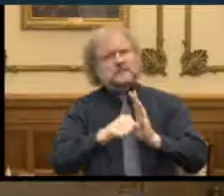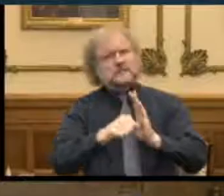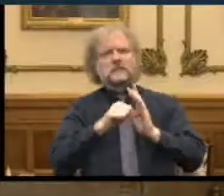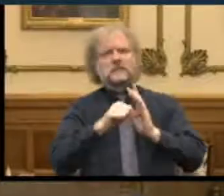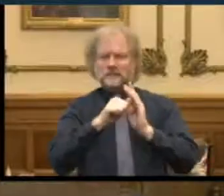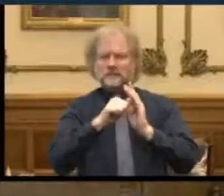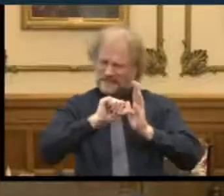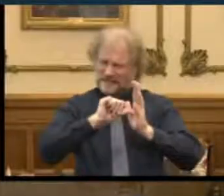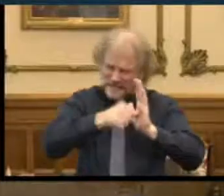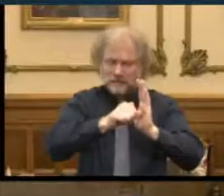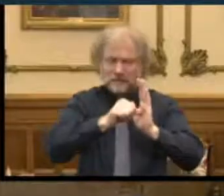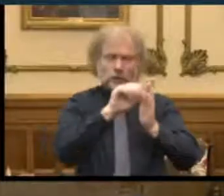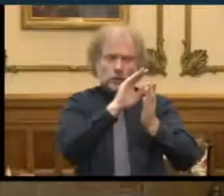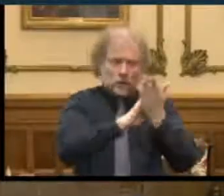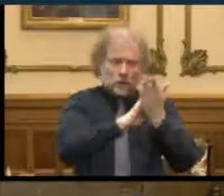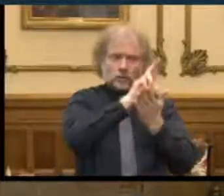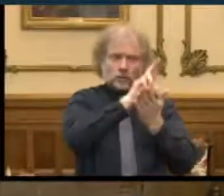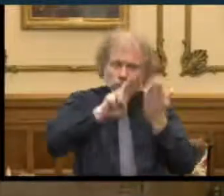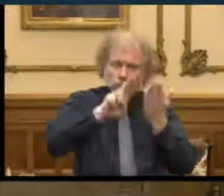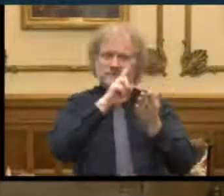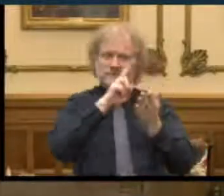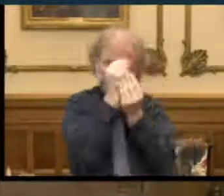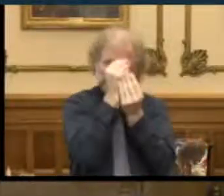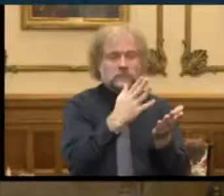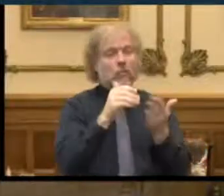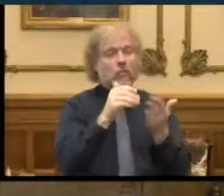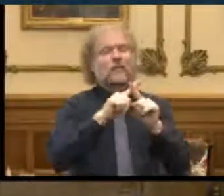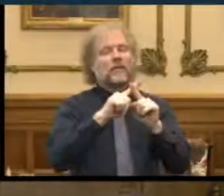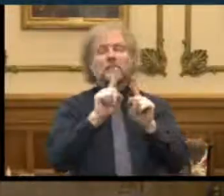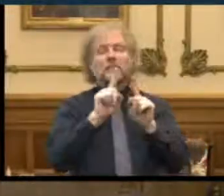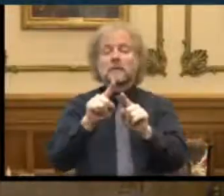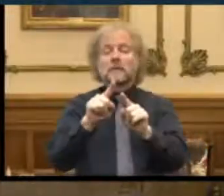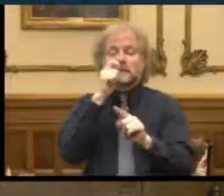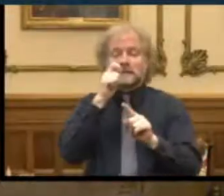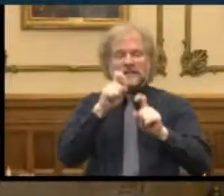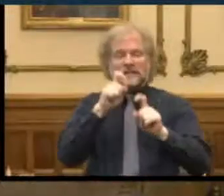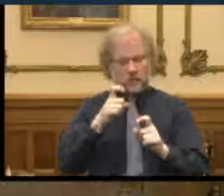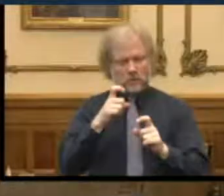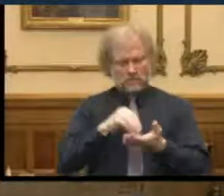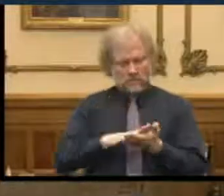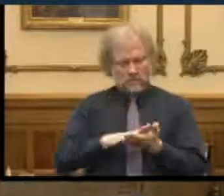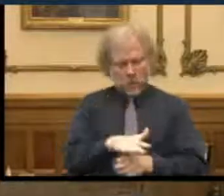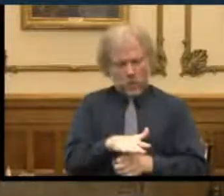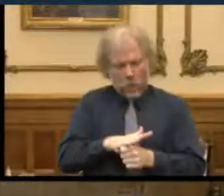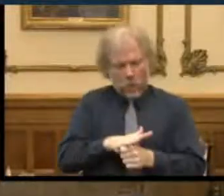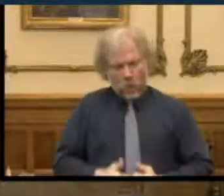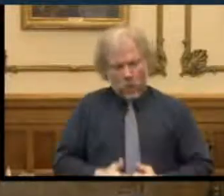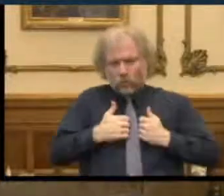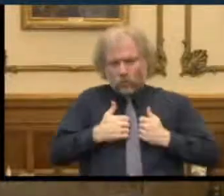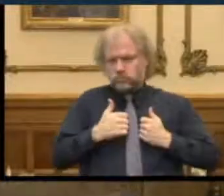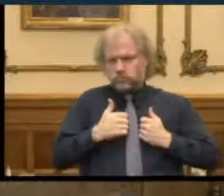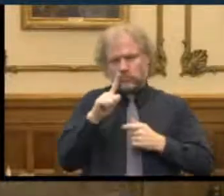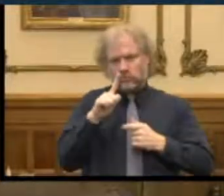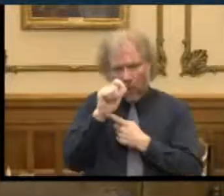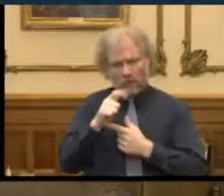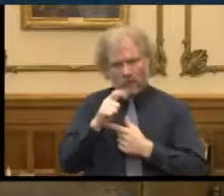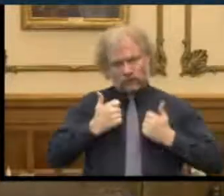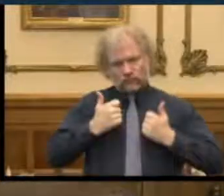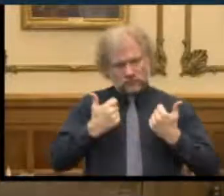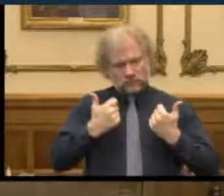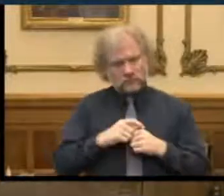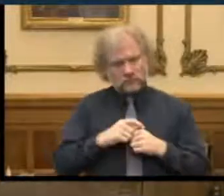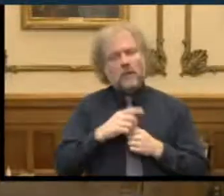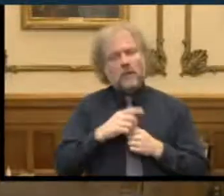that home with our universities and all the testing sites that we want local addresses for people. So we really believe that especially